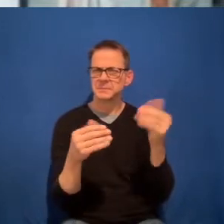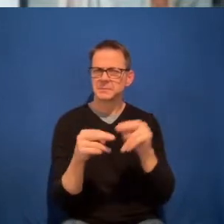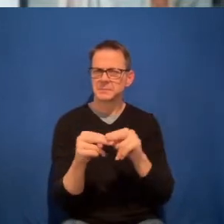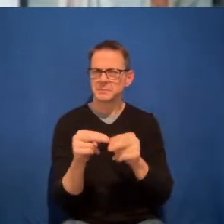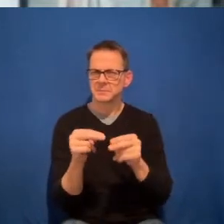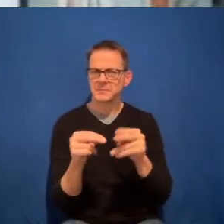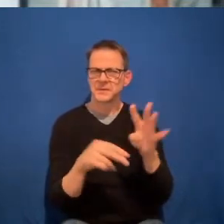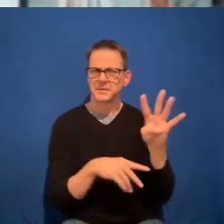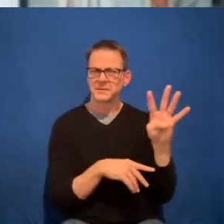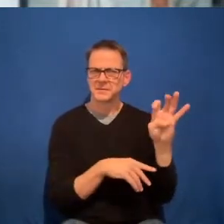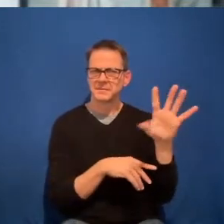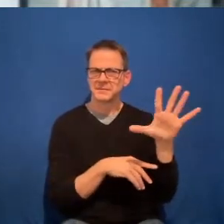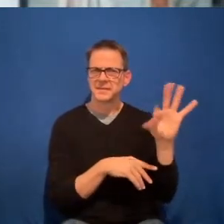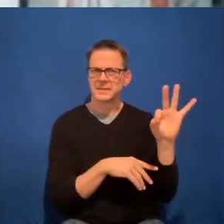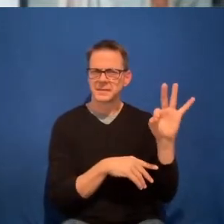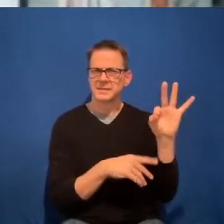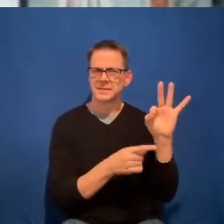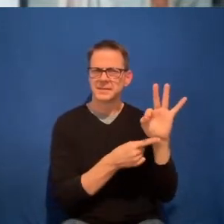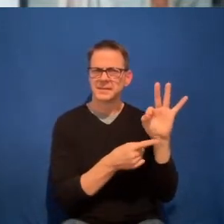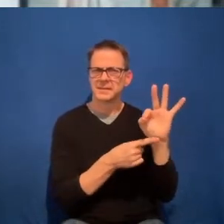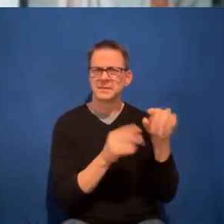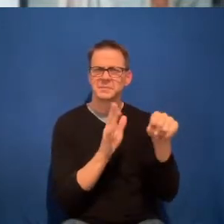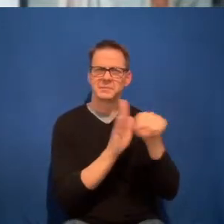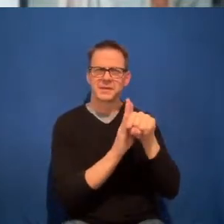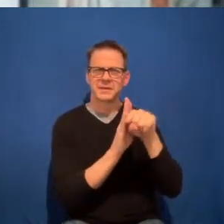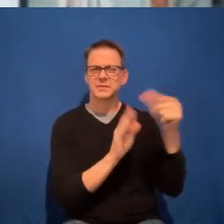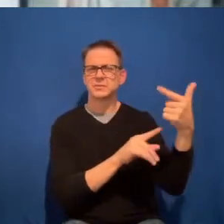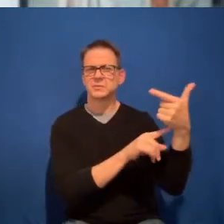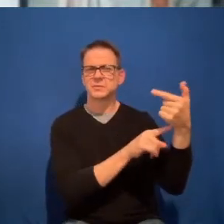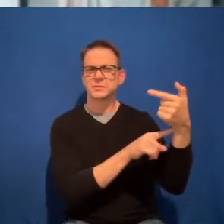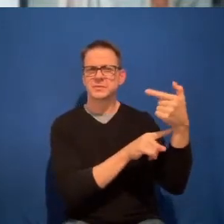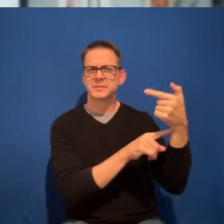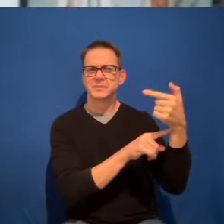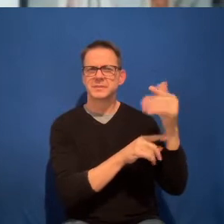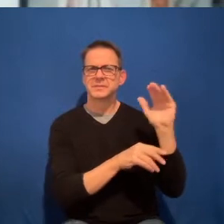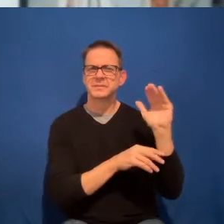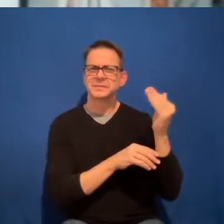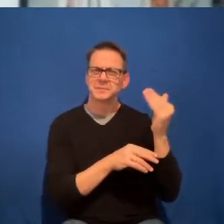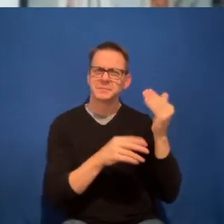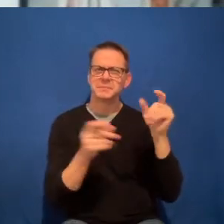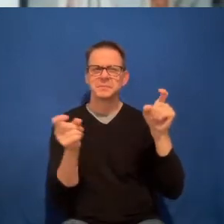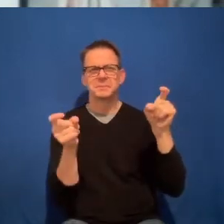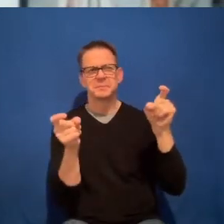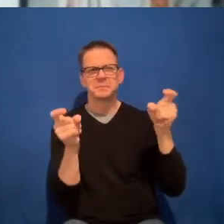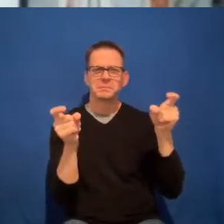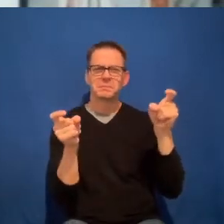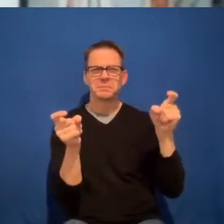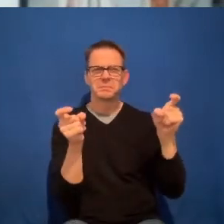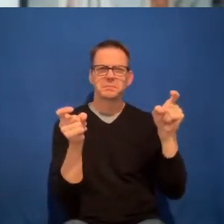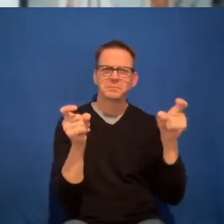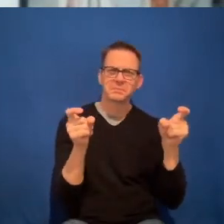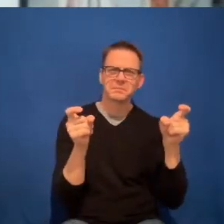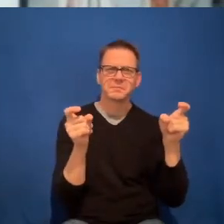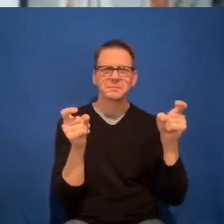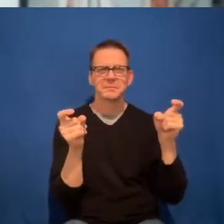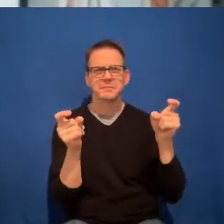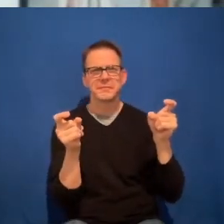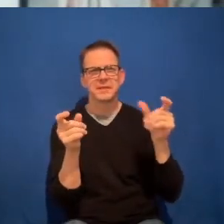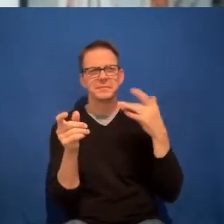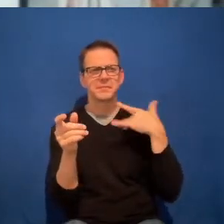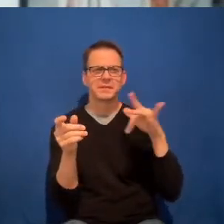459. And of course, these tend to be revised over time, but still, it seems that we still overall have